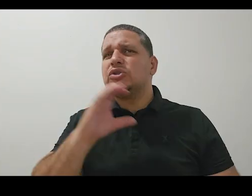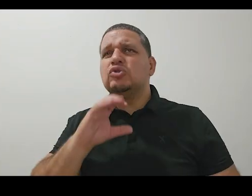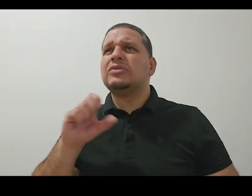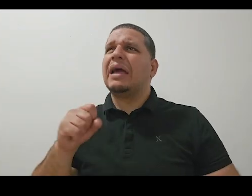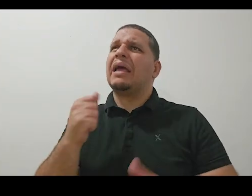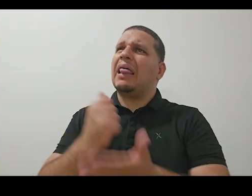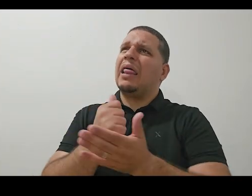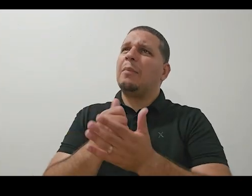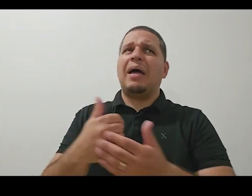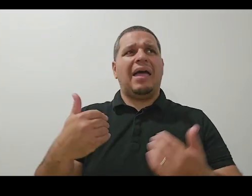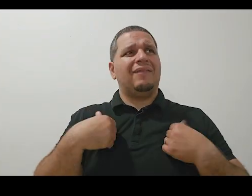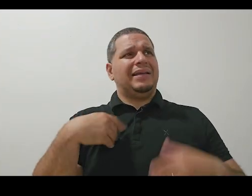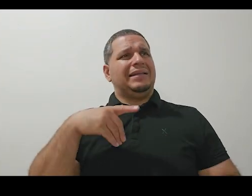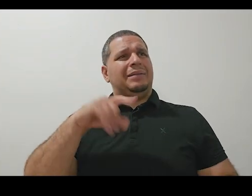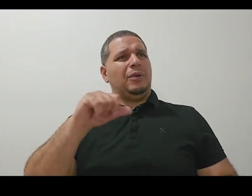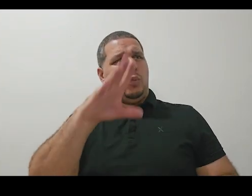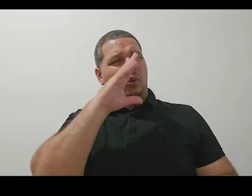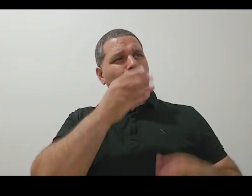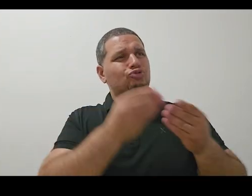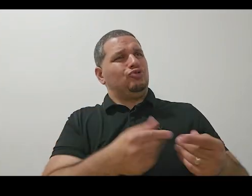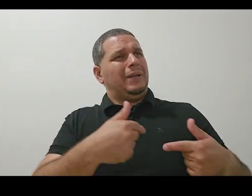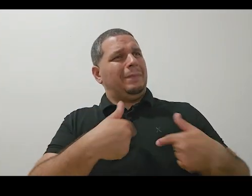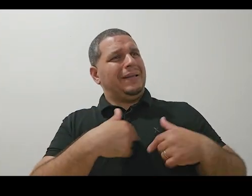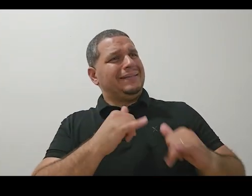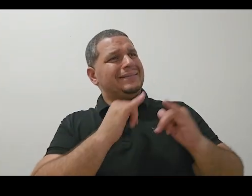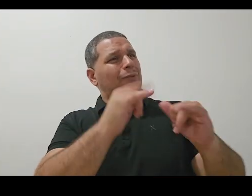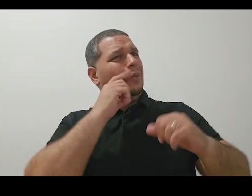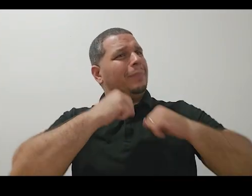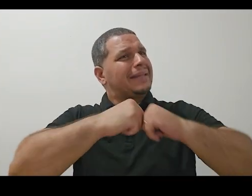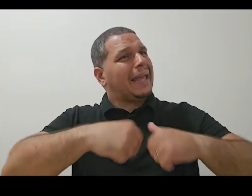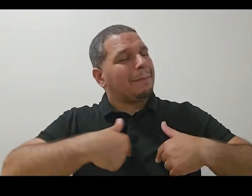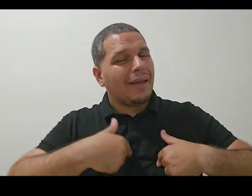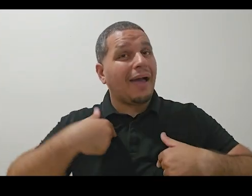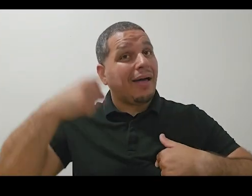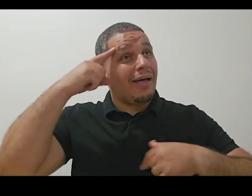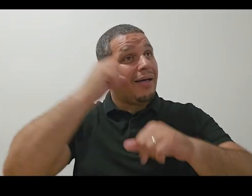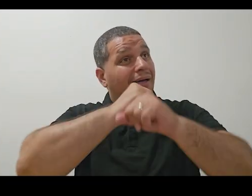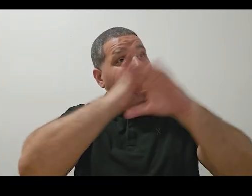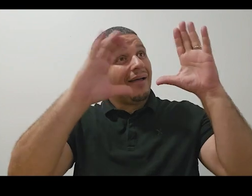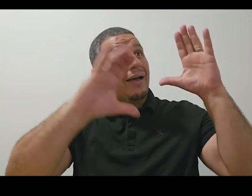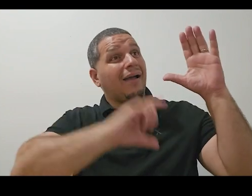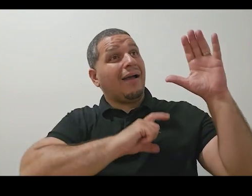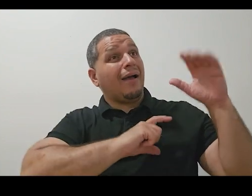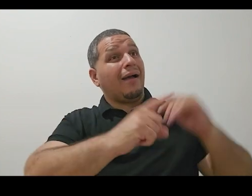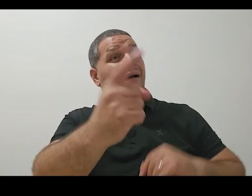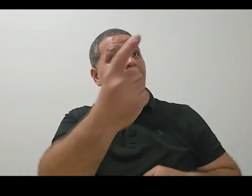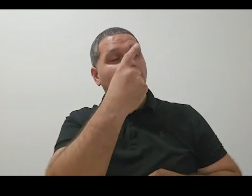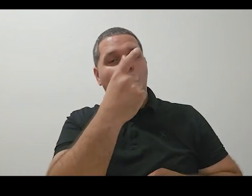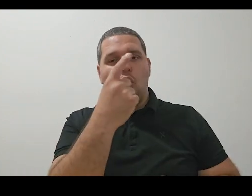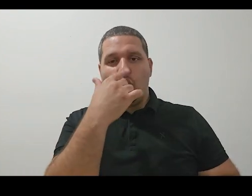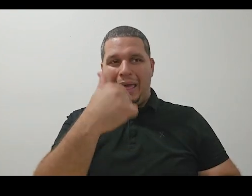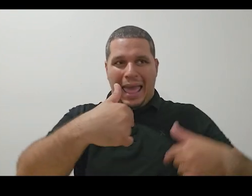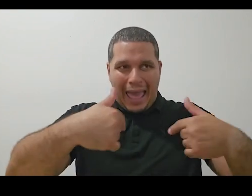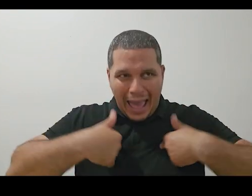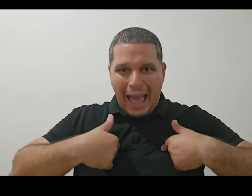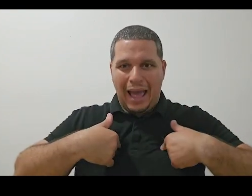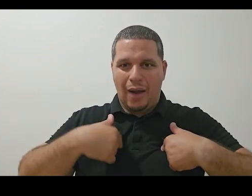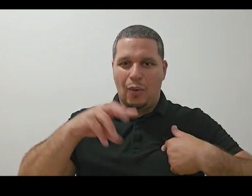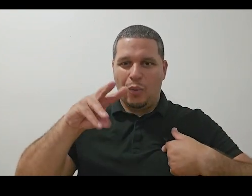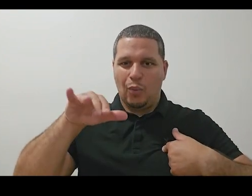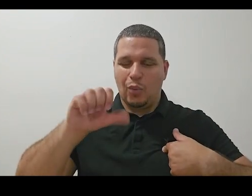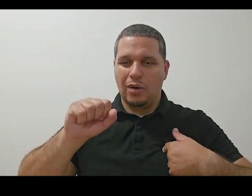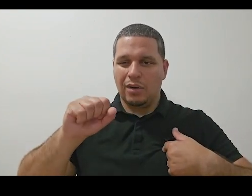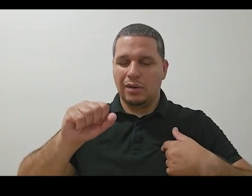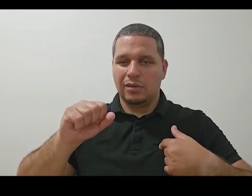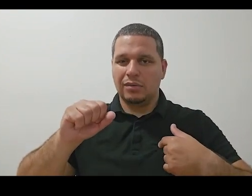senior citizens, they can get help. So I have a disability. They're going to treat me like they're going to protect me. So when they came in as if I was the